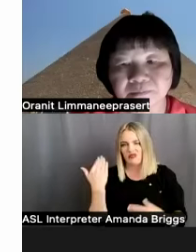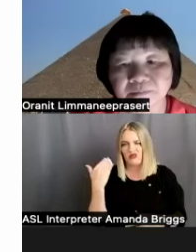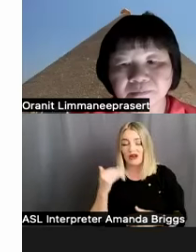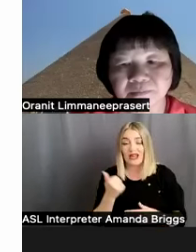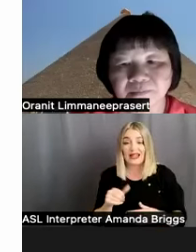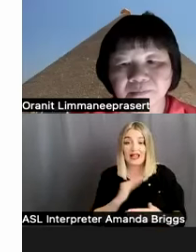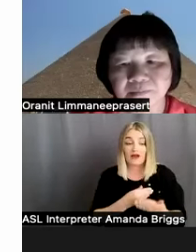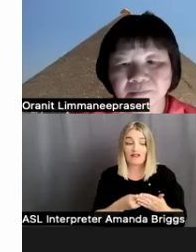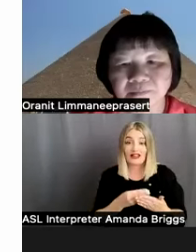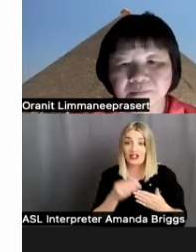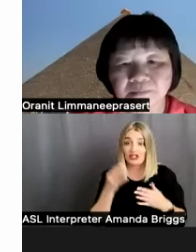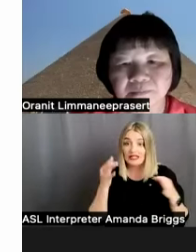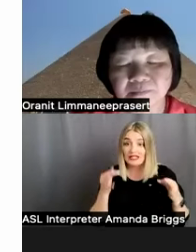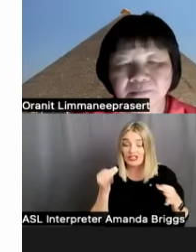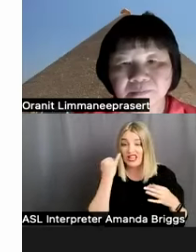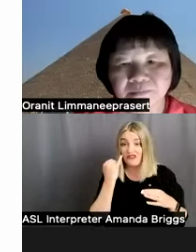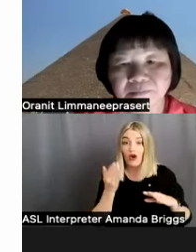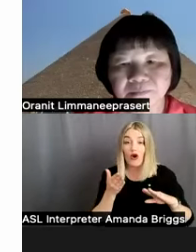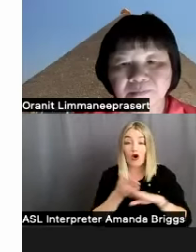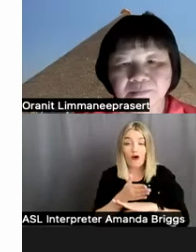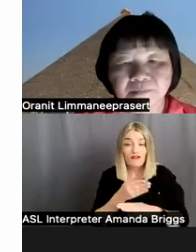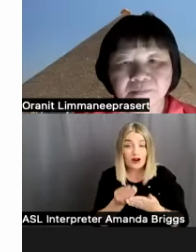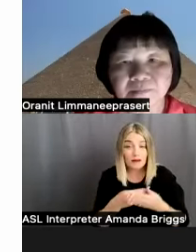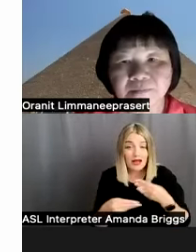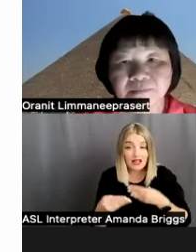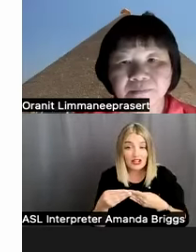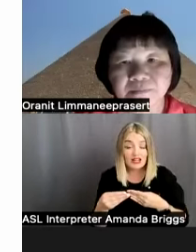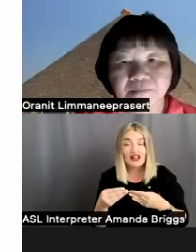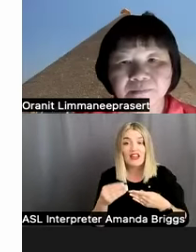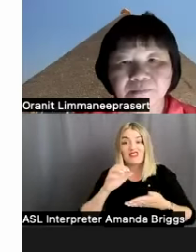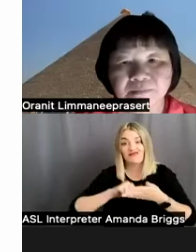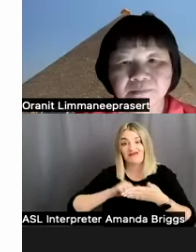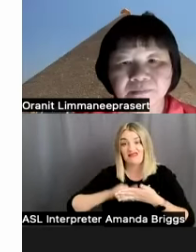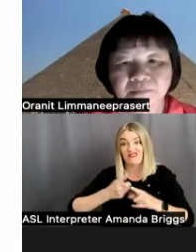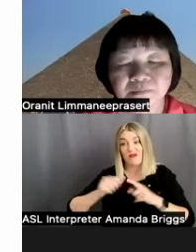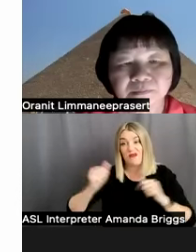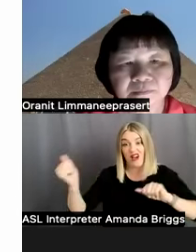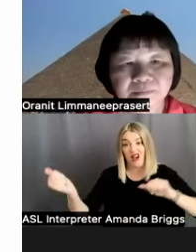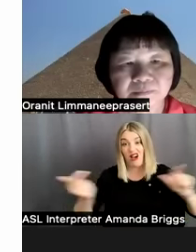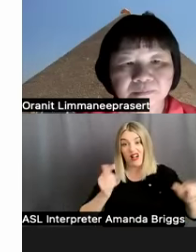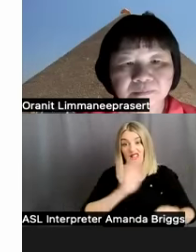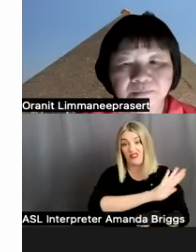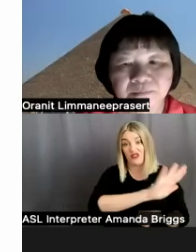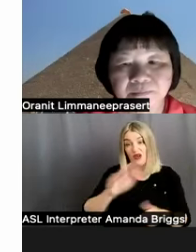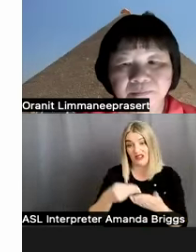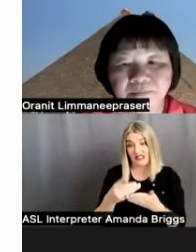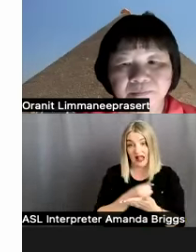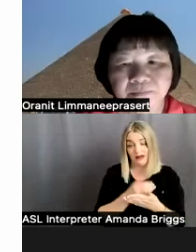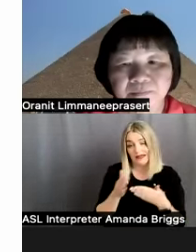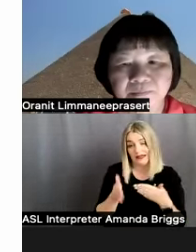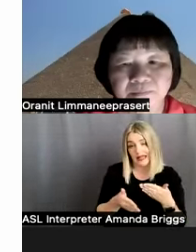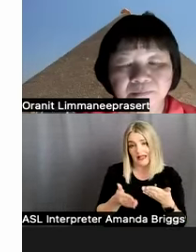financial decisions, if we go over budget, it comes out of everybody's salaries in the end.